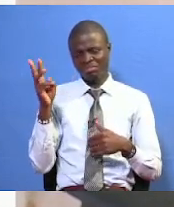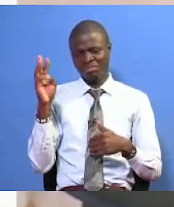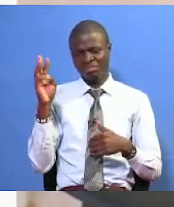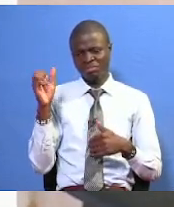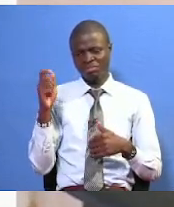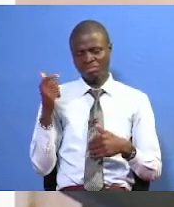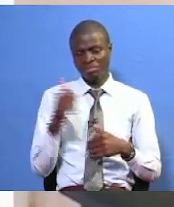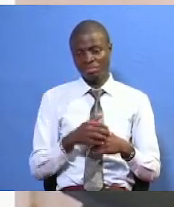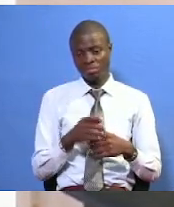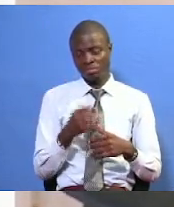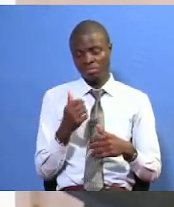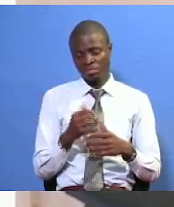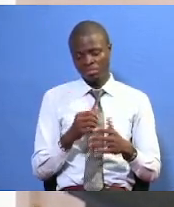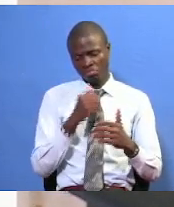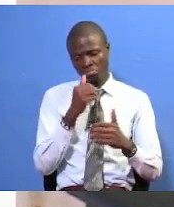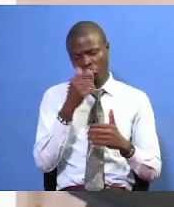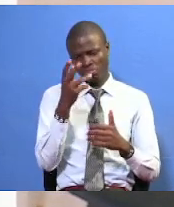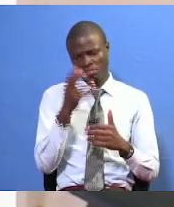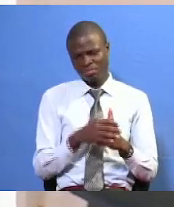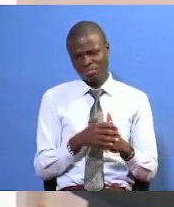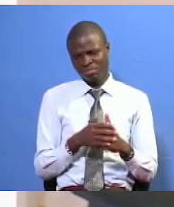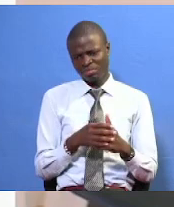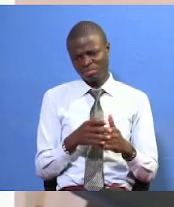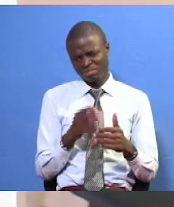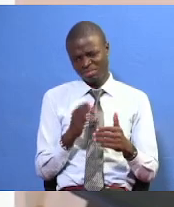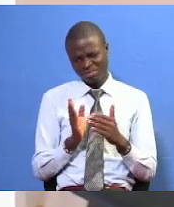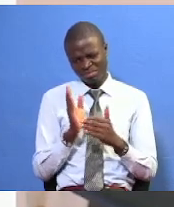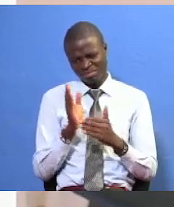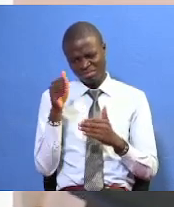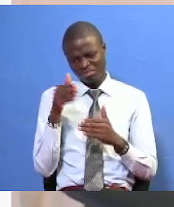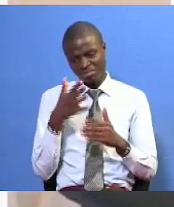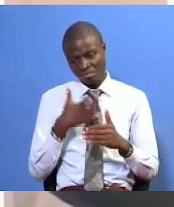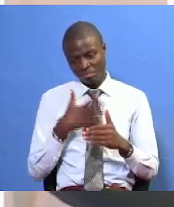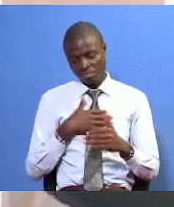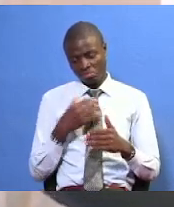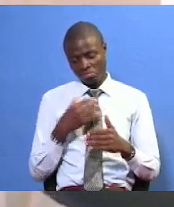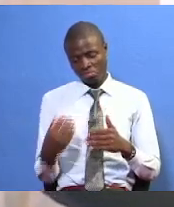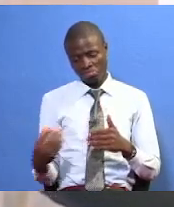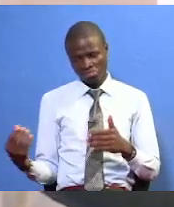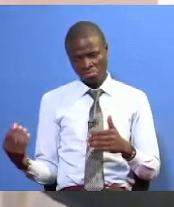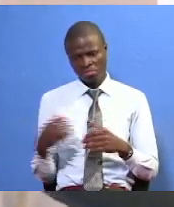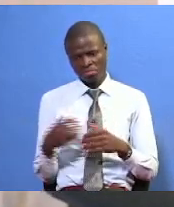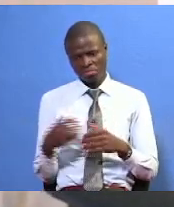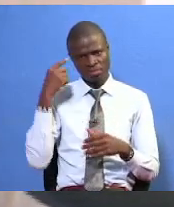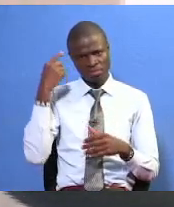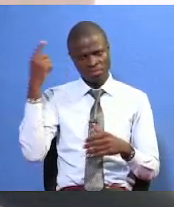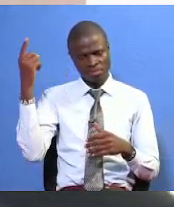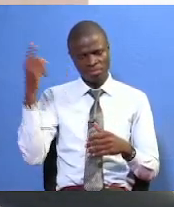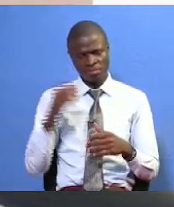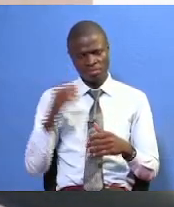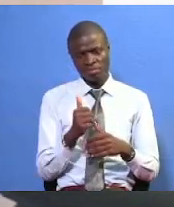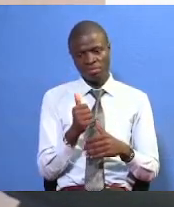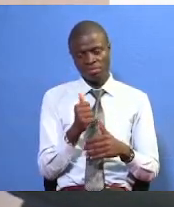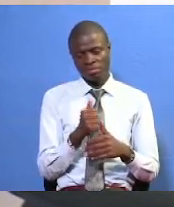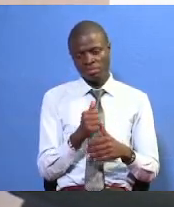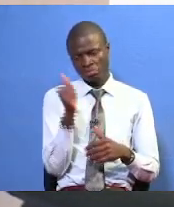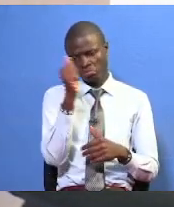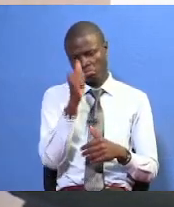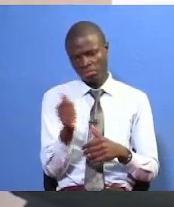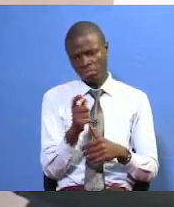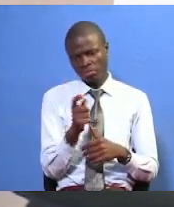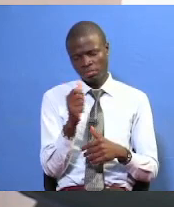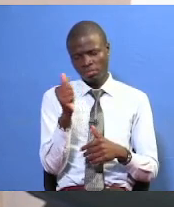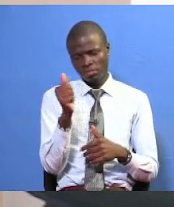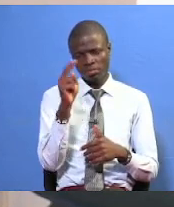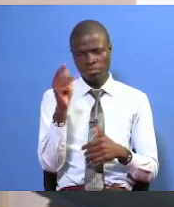dream continued bending towards my childhood dream and found myself at the Standard Group shortly